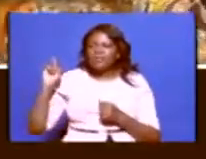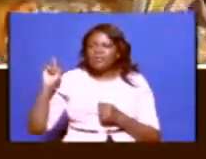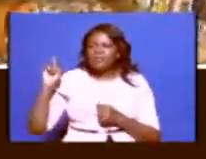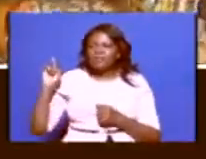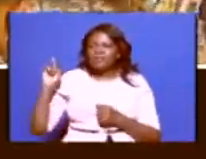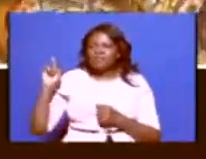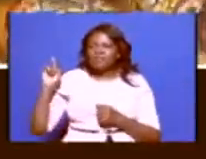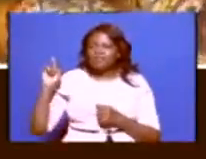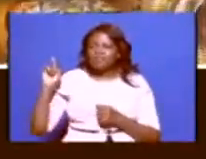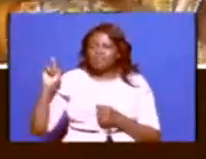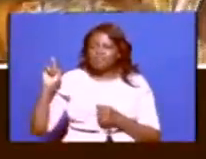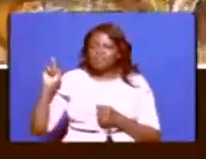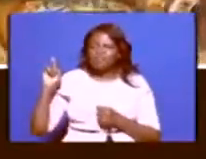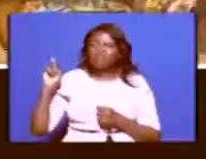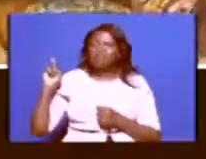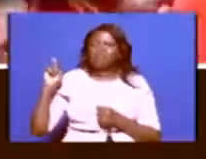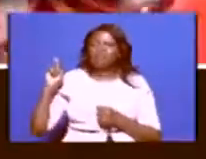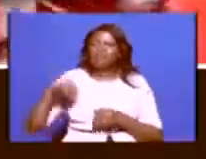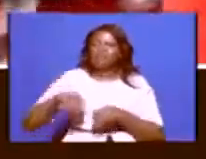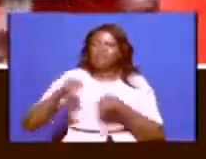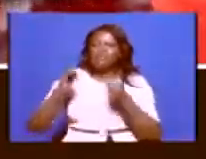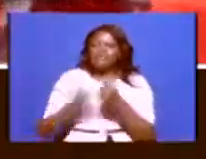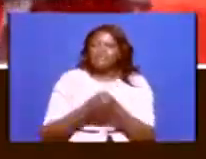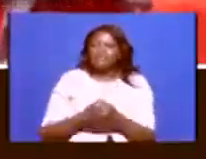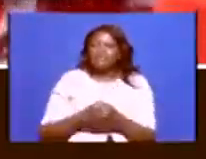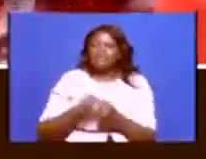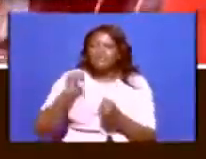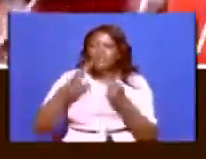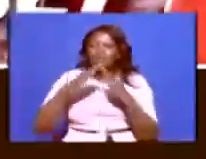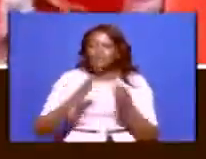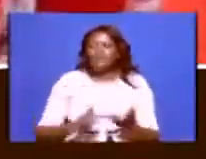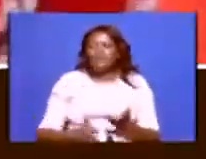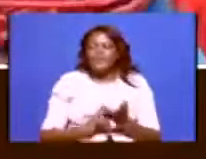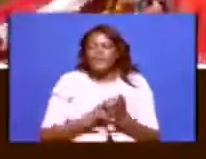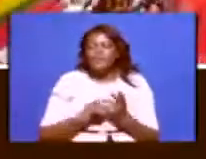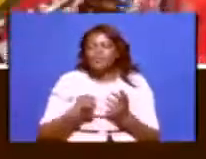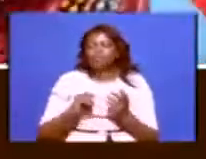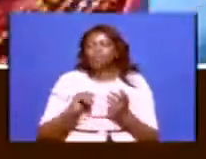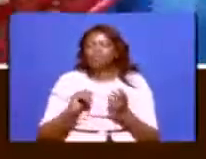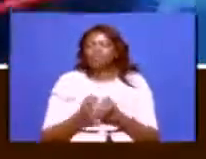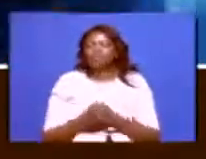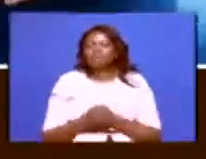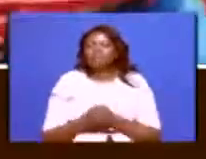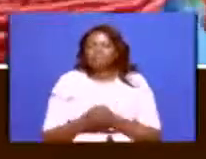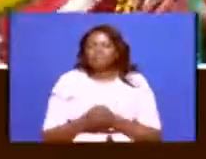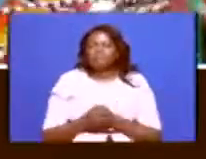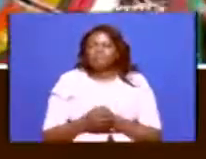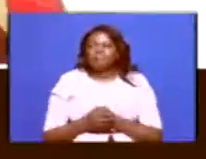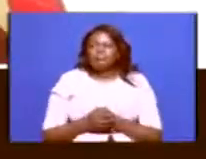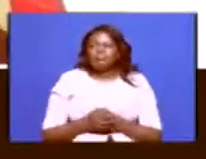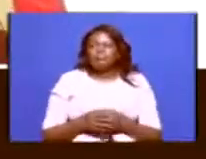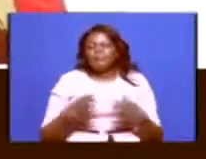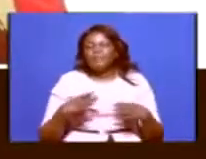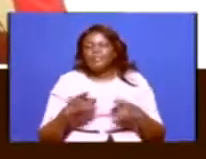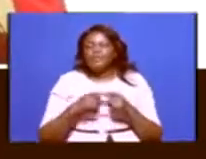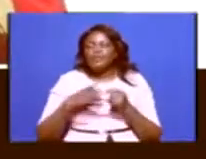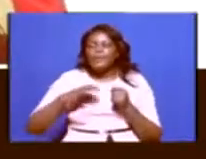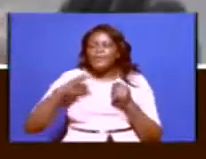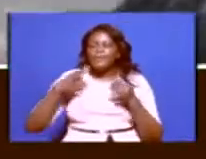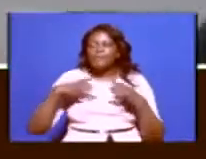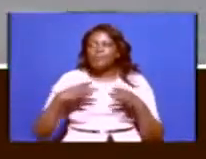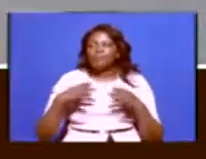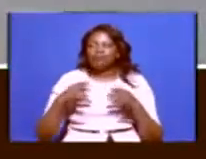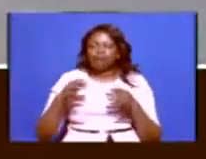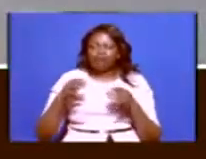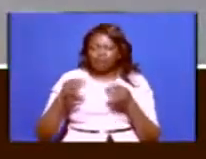310,327 according to the 2019 Kenya Housing and Population Census. The Samburu people are closely related to the